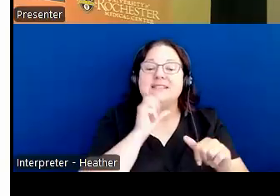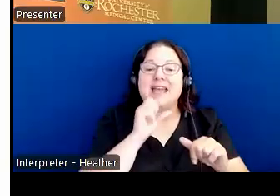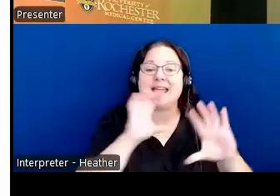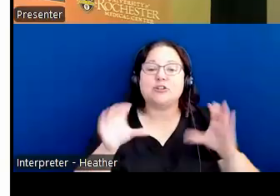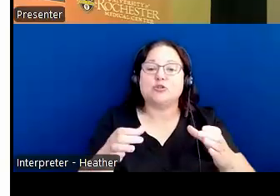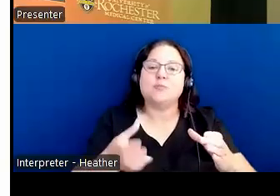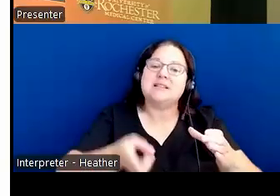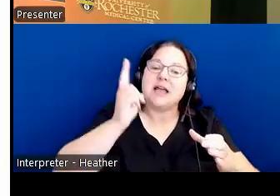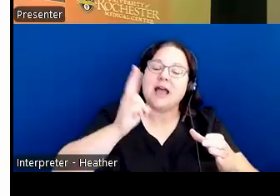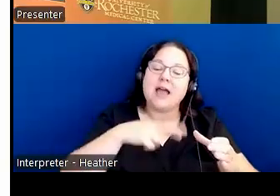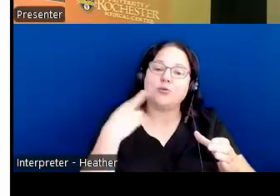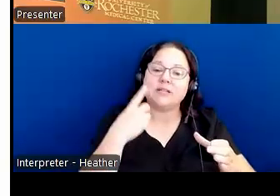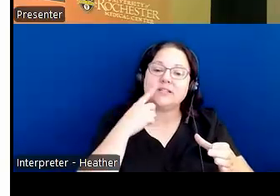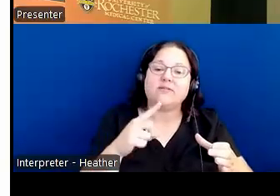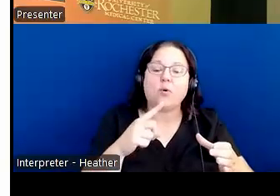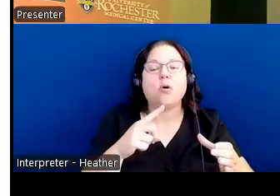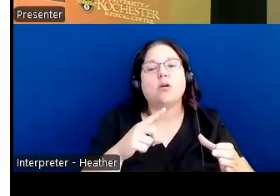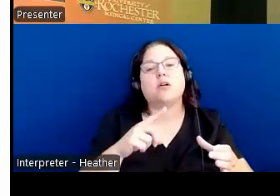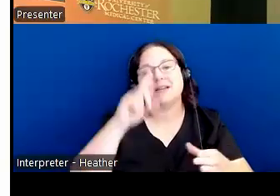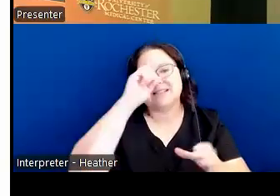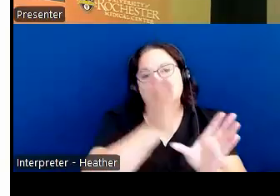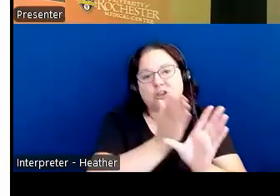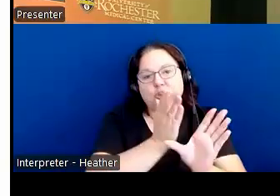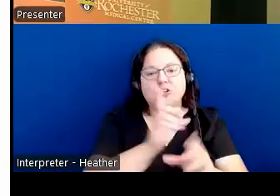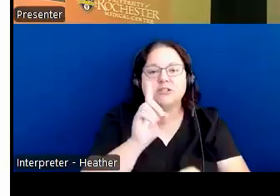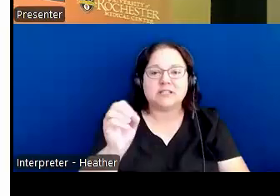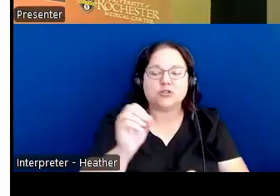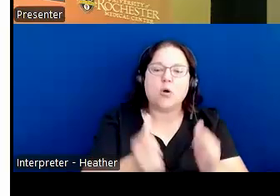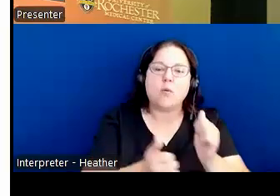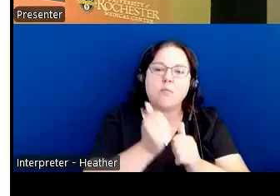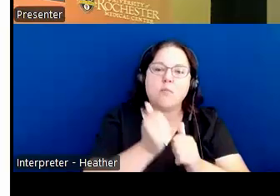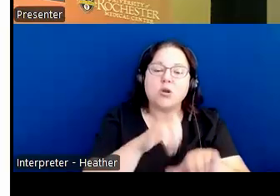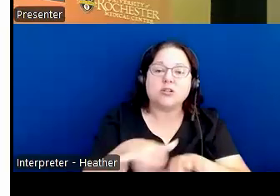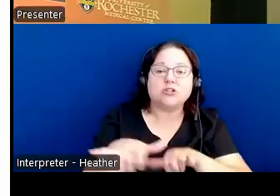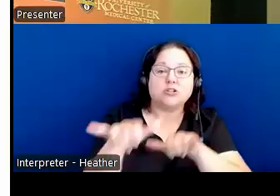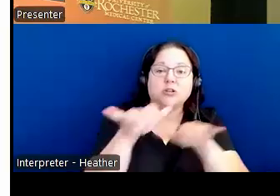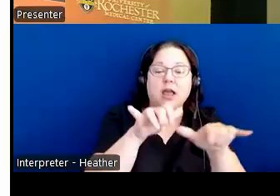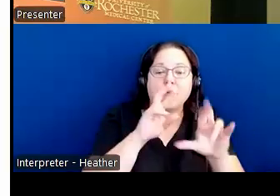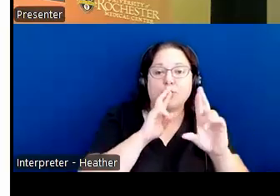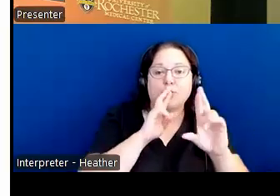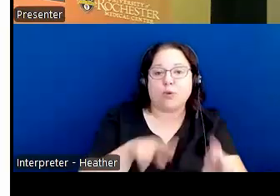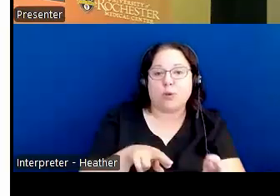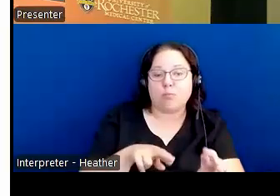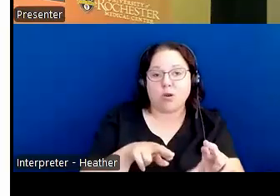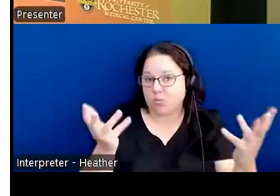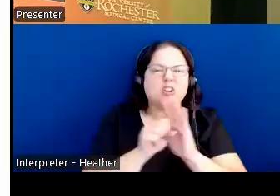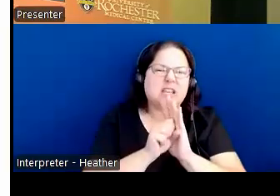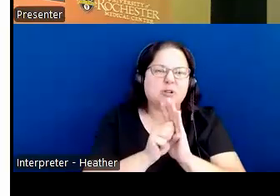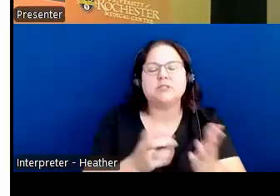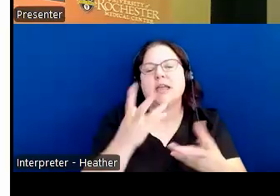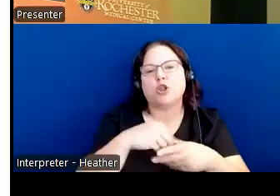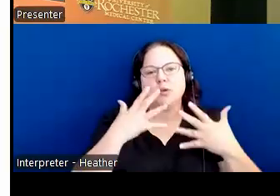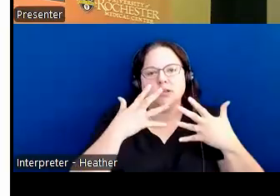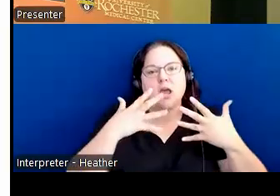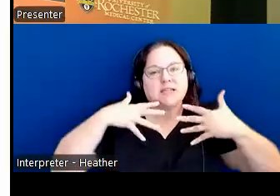to other age groups. And some of the most common disorders reported or symptoms include depression,